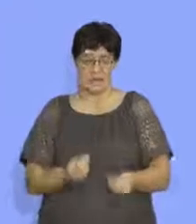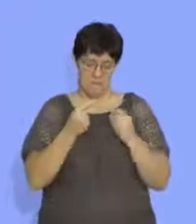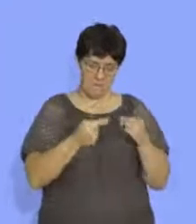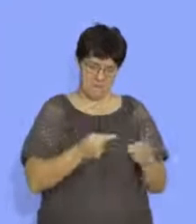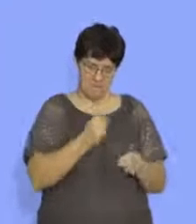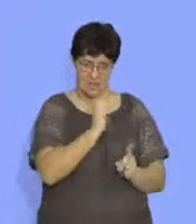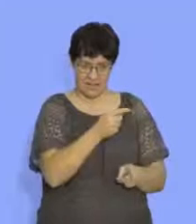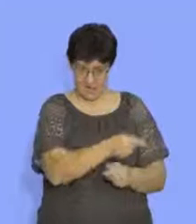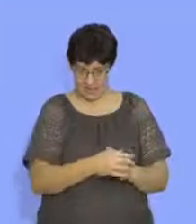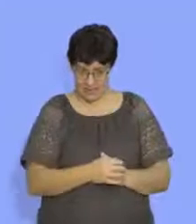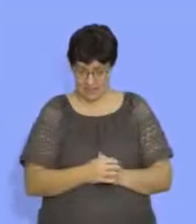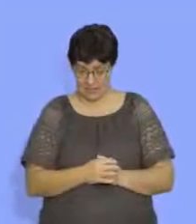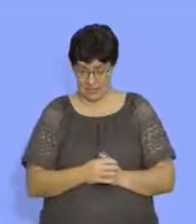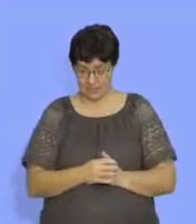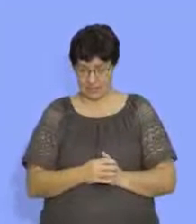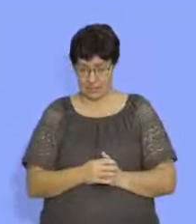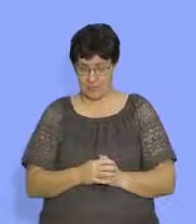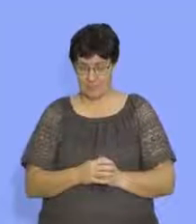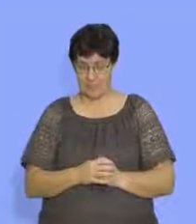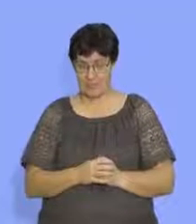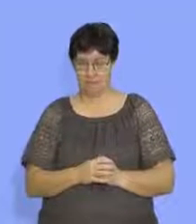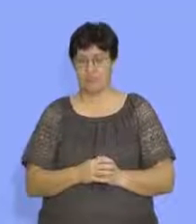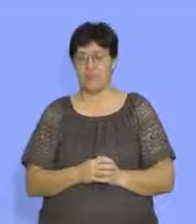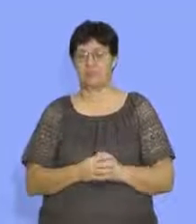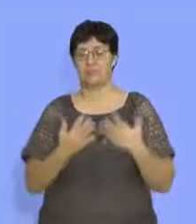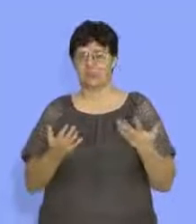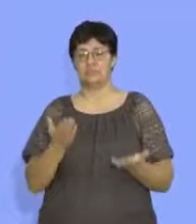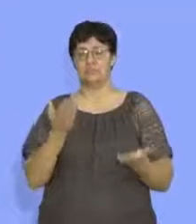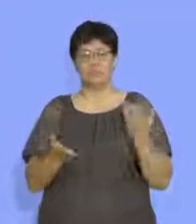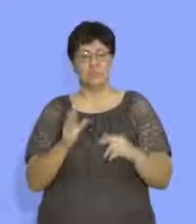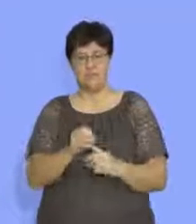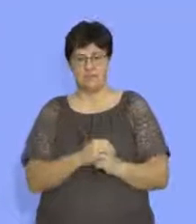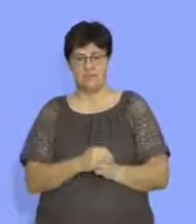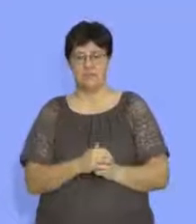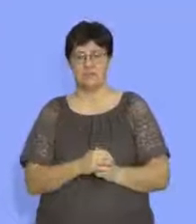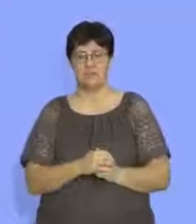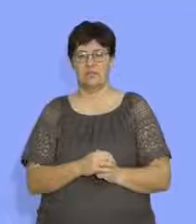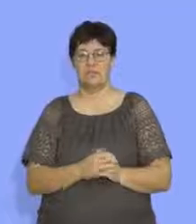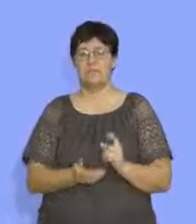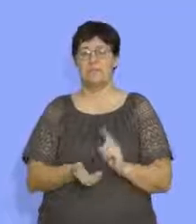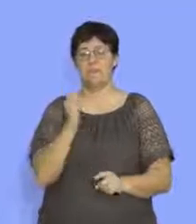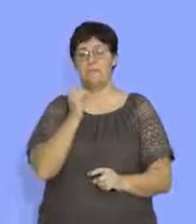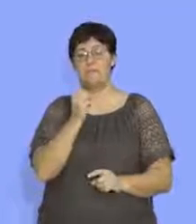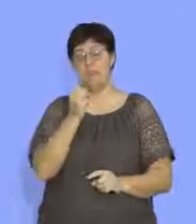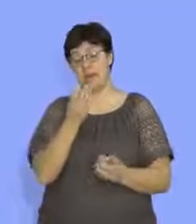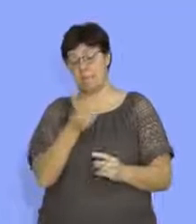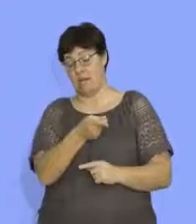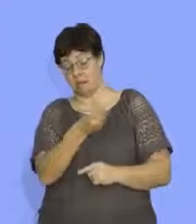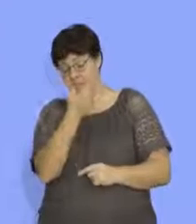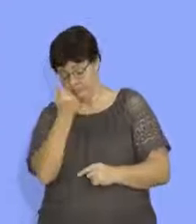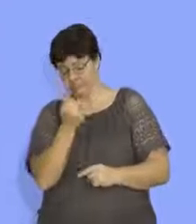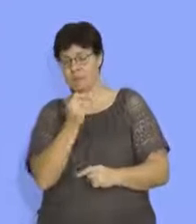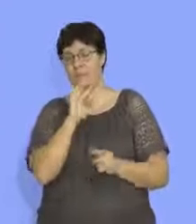get that particular sum that we are talking about. And then the question is, find the unknown